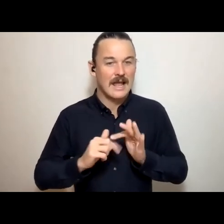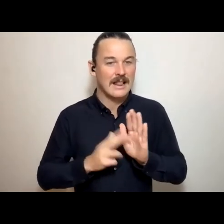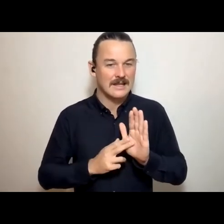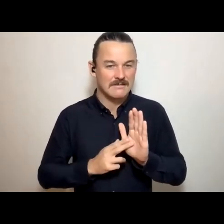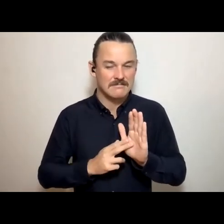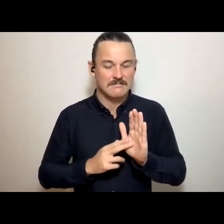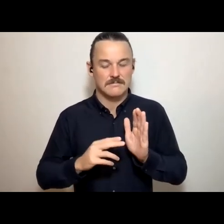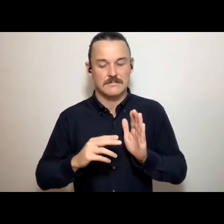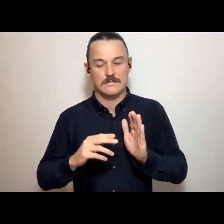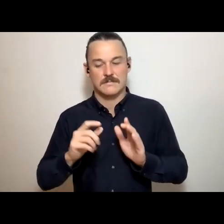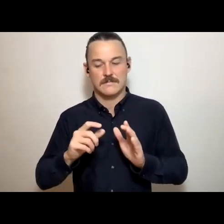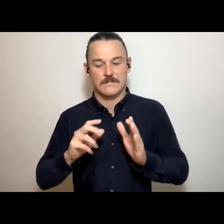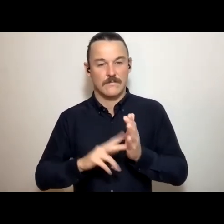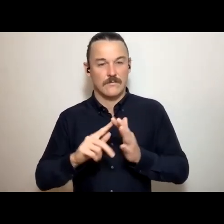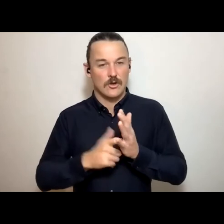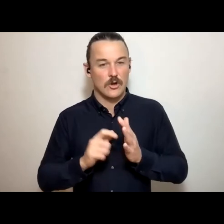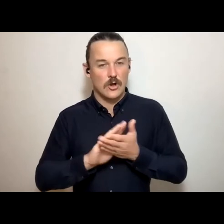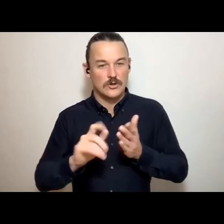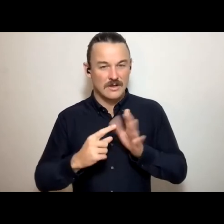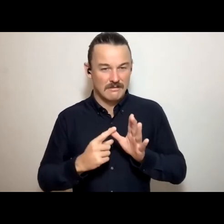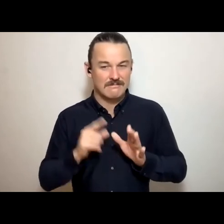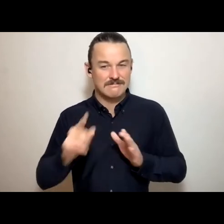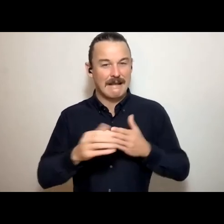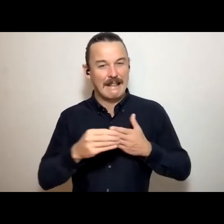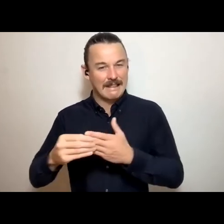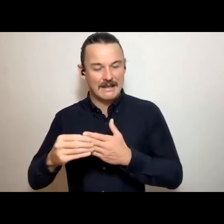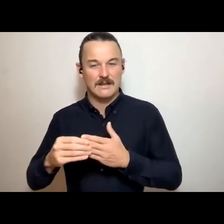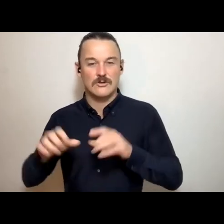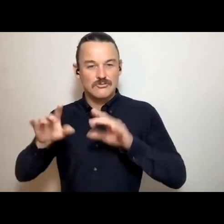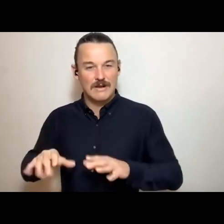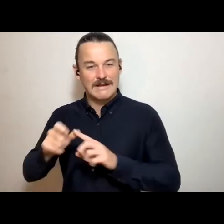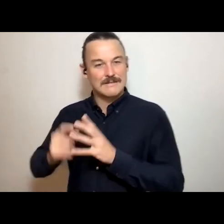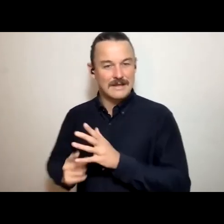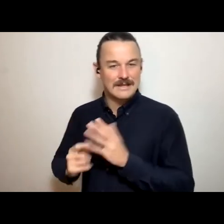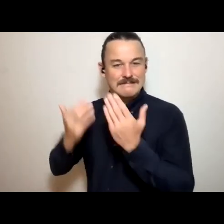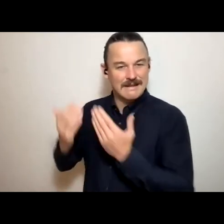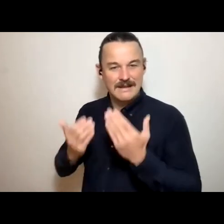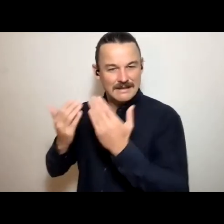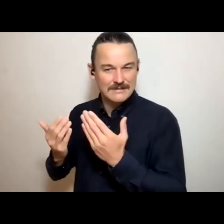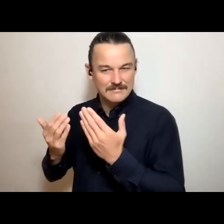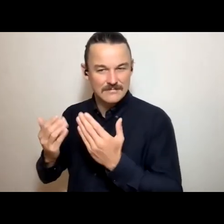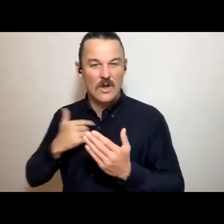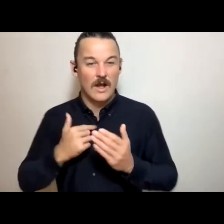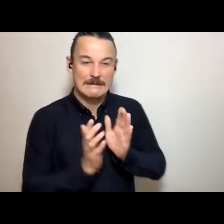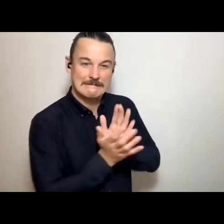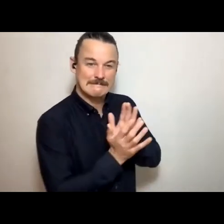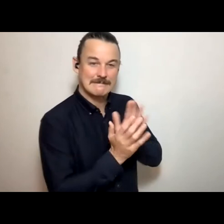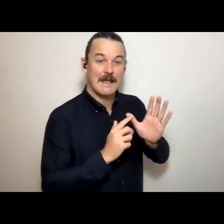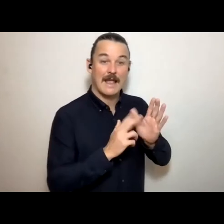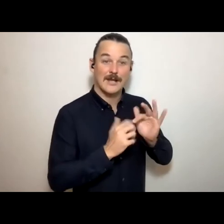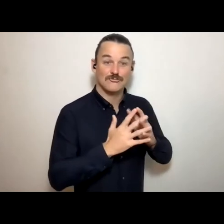disability studies. And I managed to persuade Andrew Yakubovich to take me on,